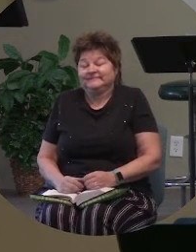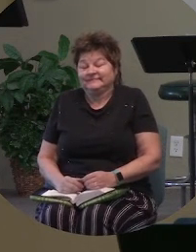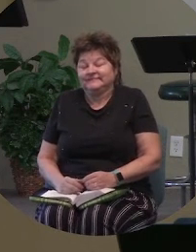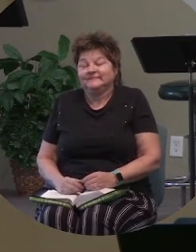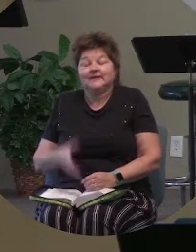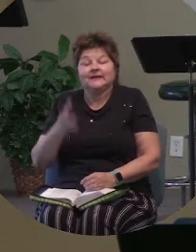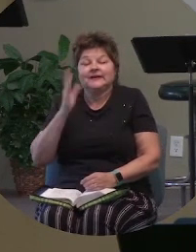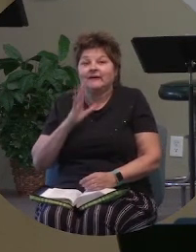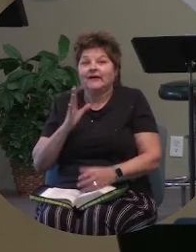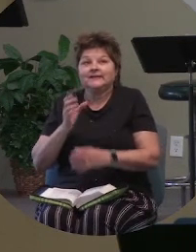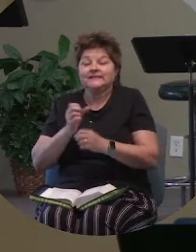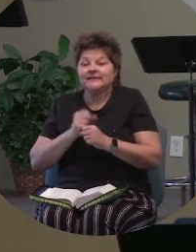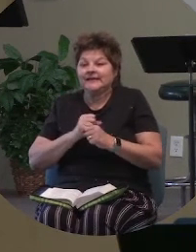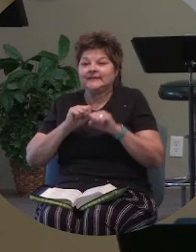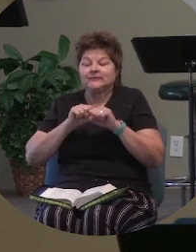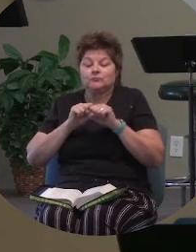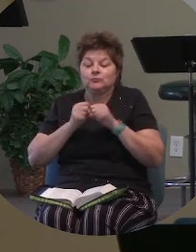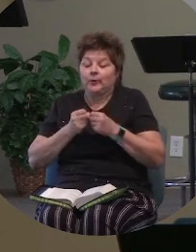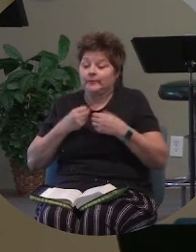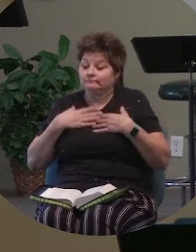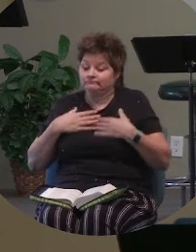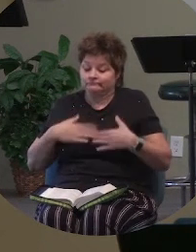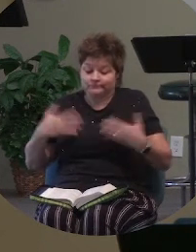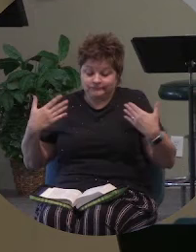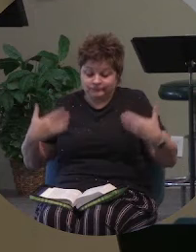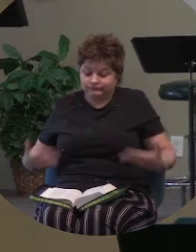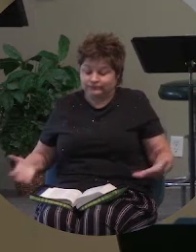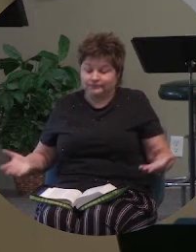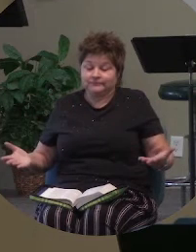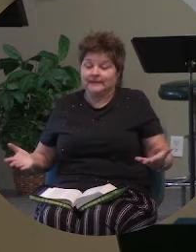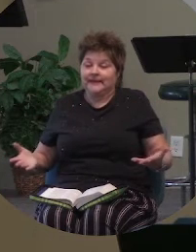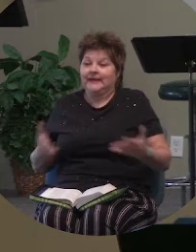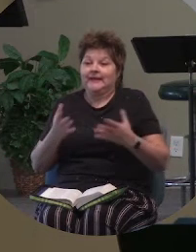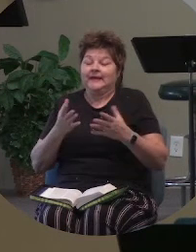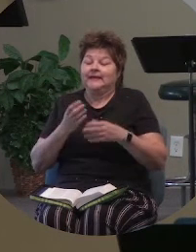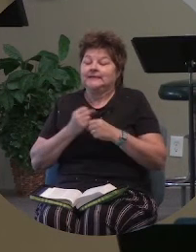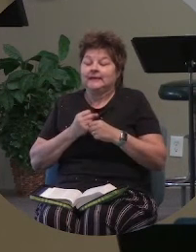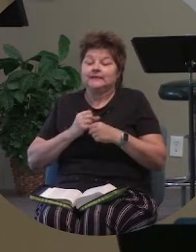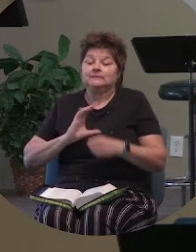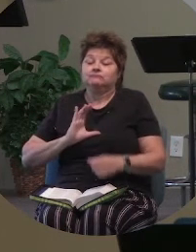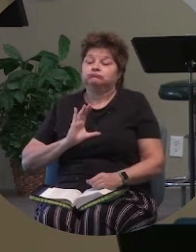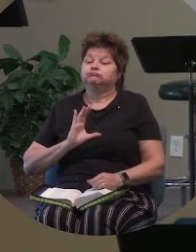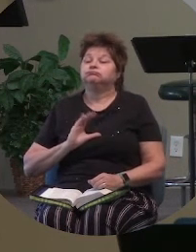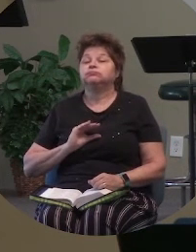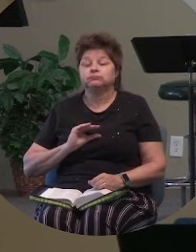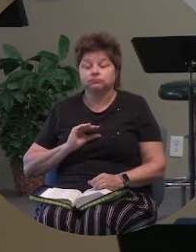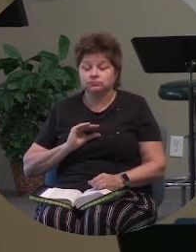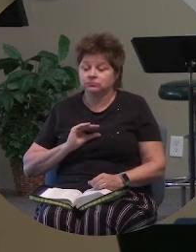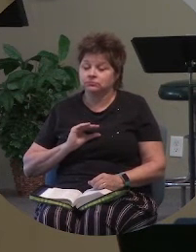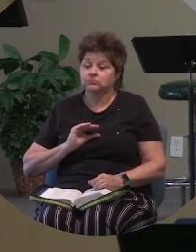God, take this broken vessel. Take this discouraged,